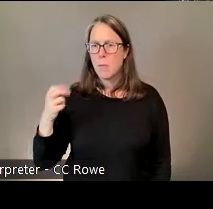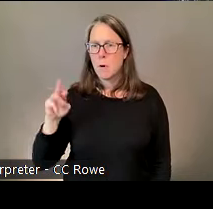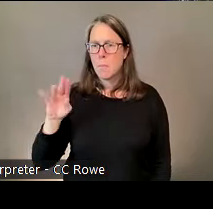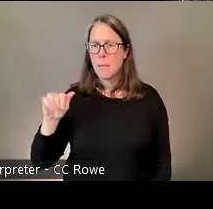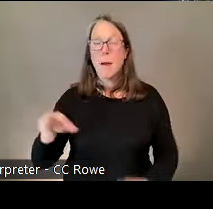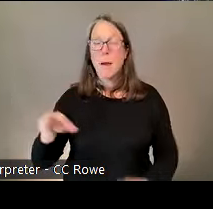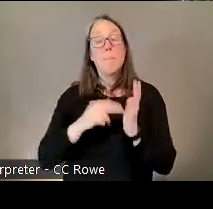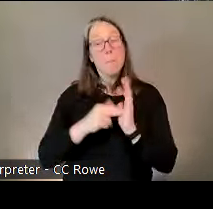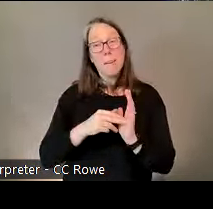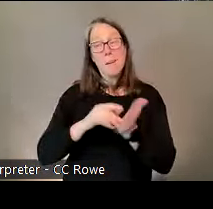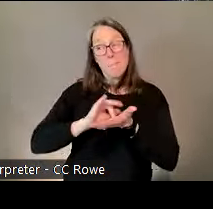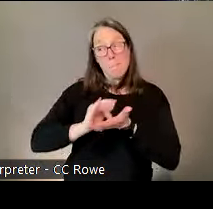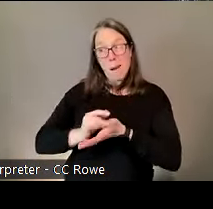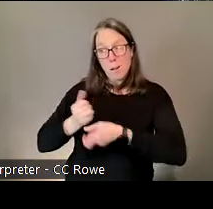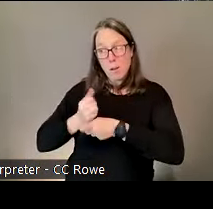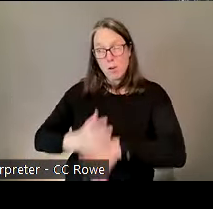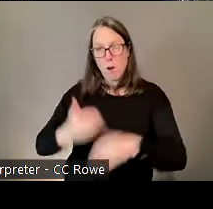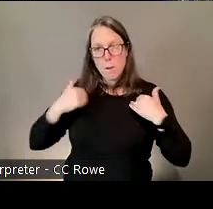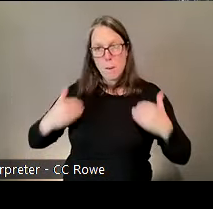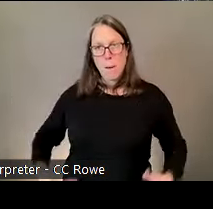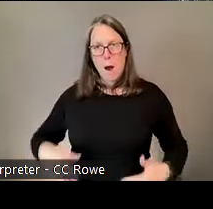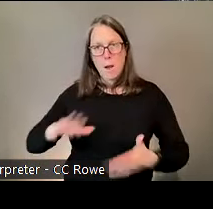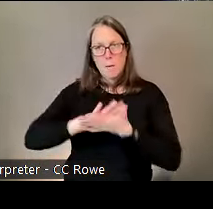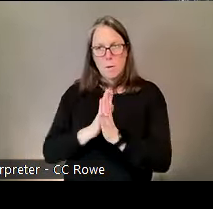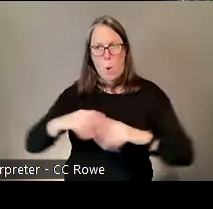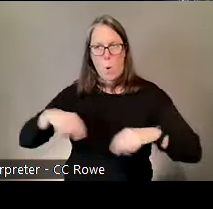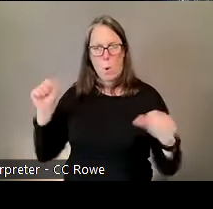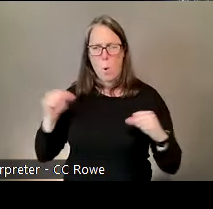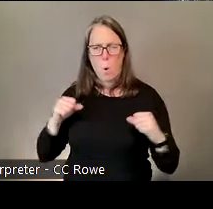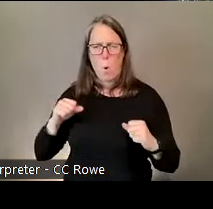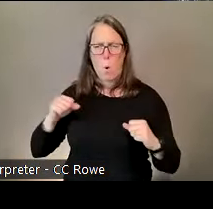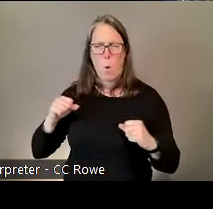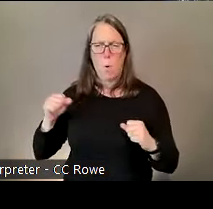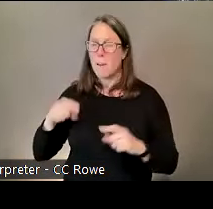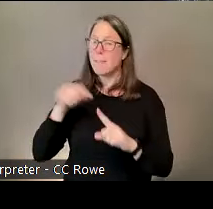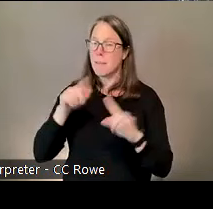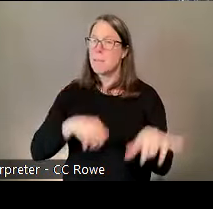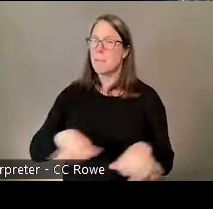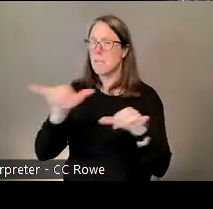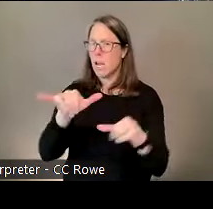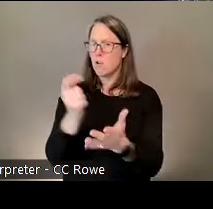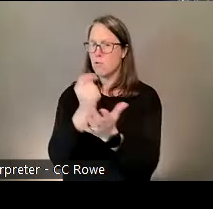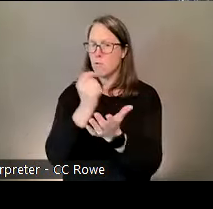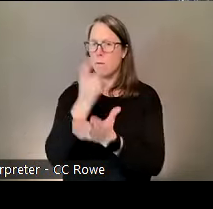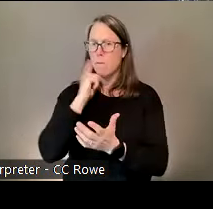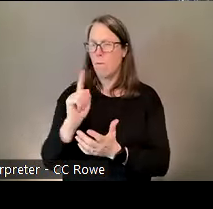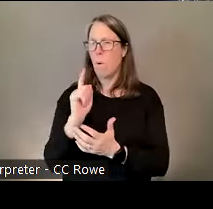protects the brain. And so this is sort of standard treatment now for babies who we think have this